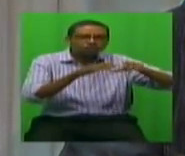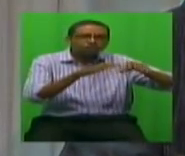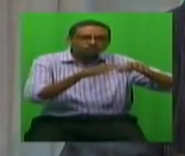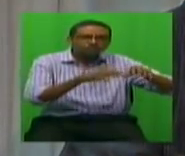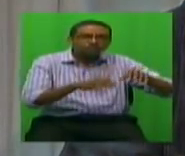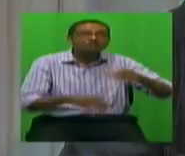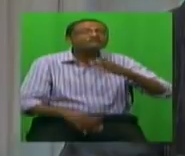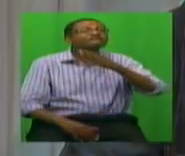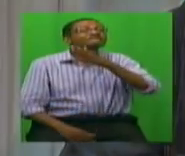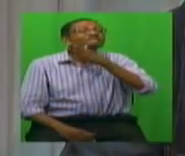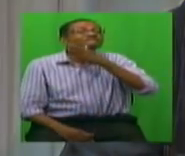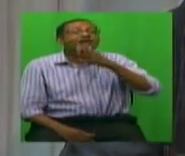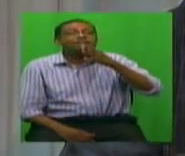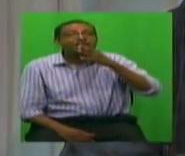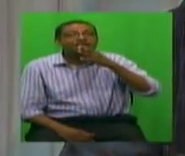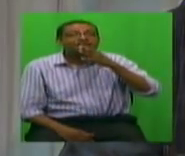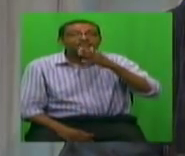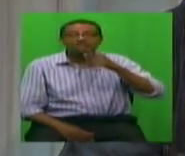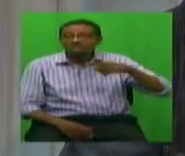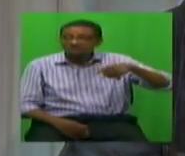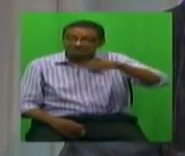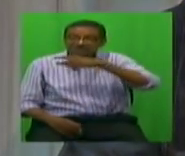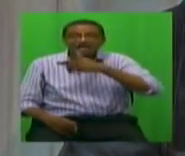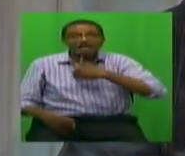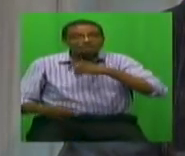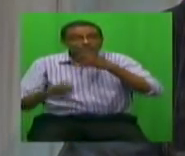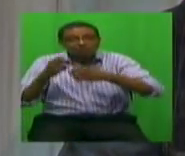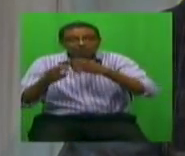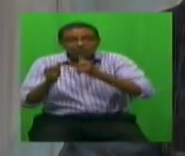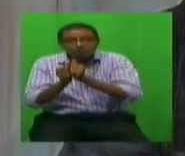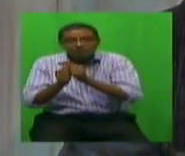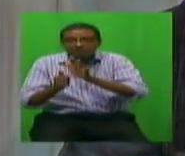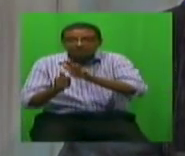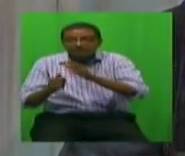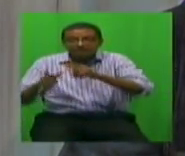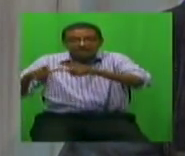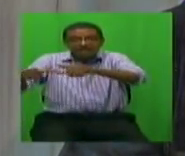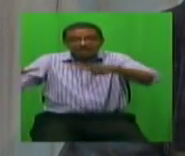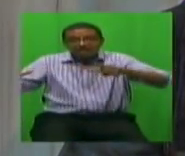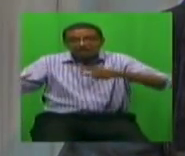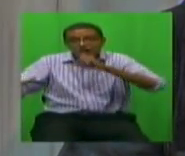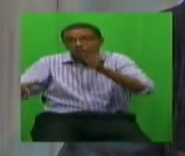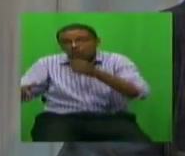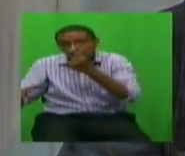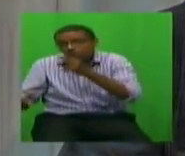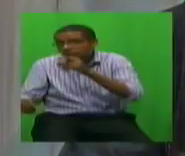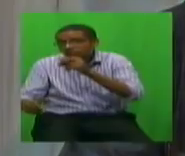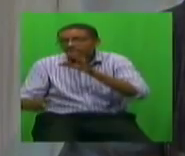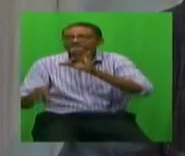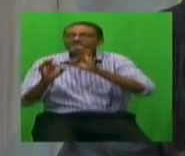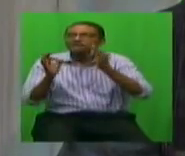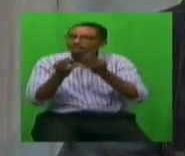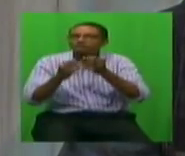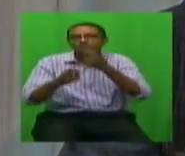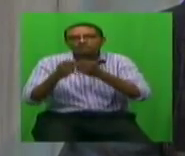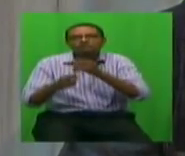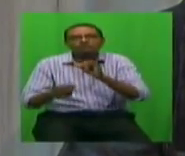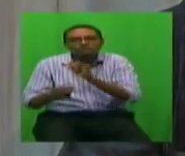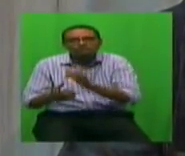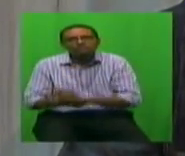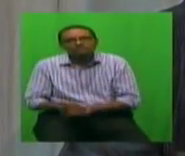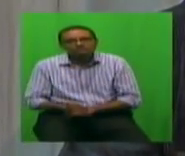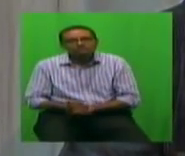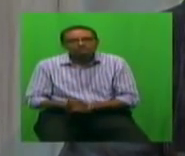their families. You're talking about farmers in Las Lomas. Some of the Orange Grove farmers, not all, some live in Tunapuna. St. Helena,